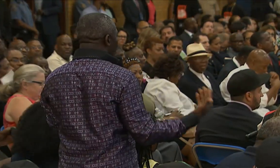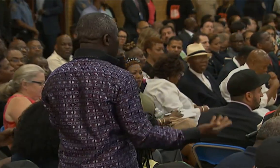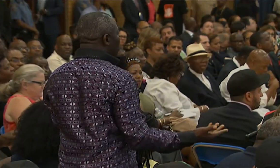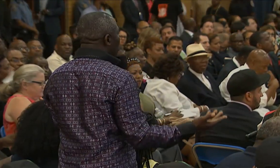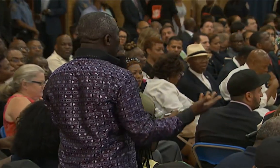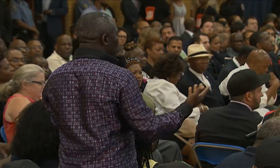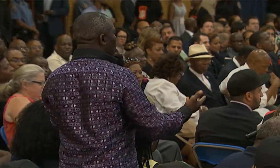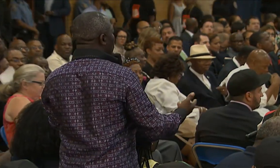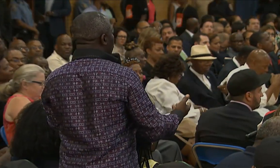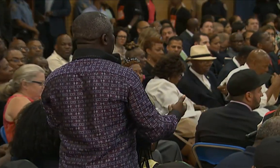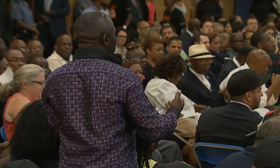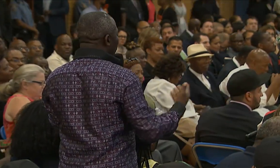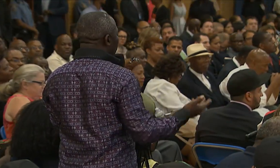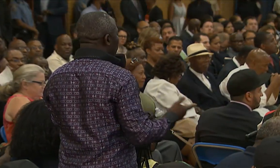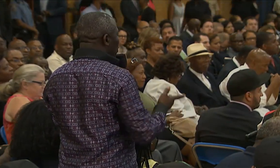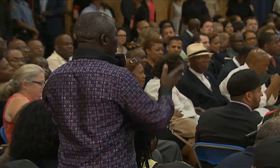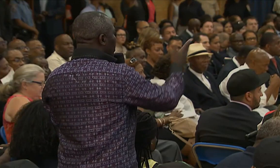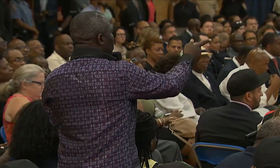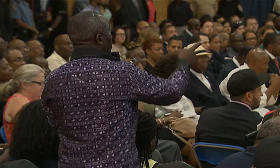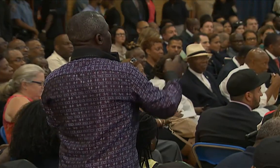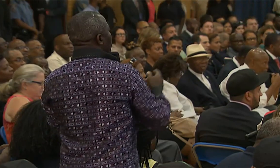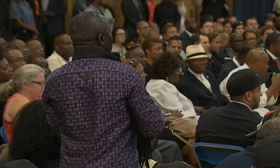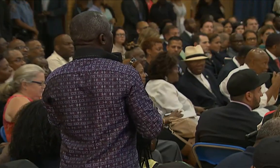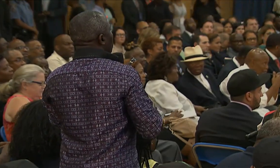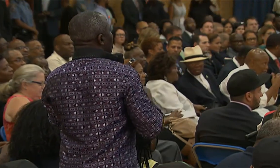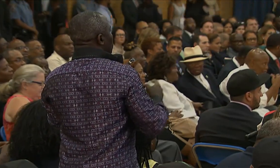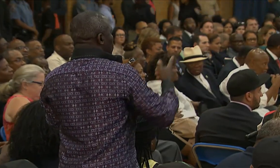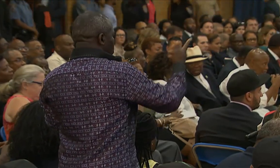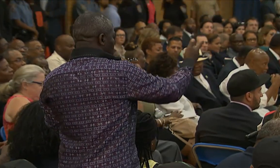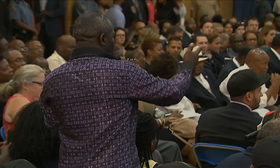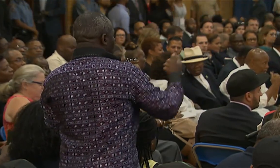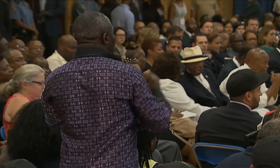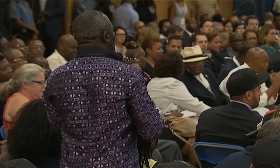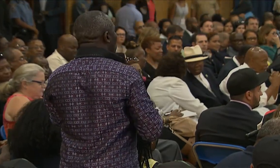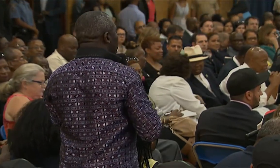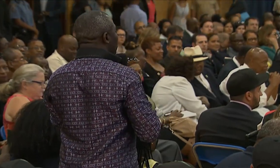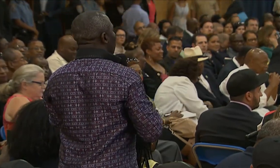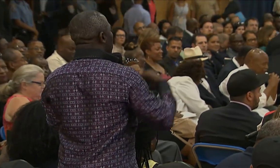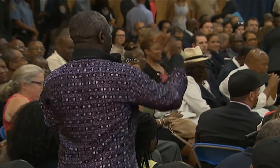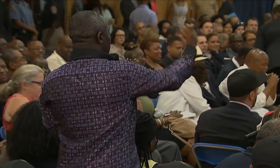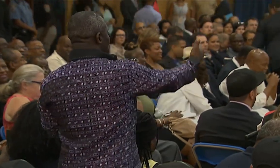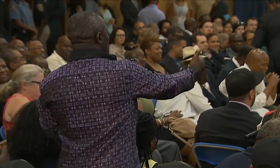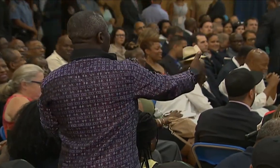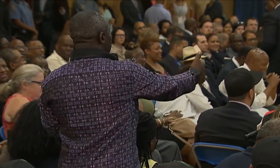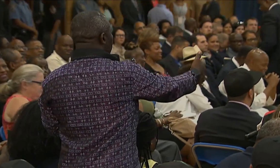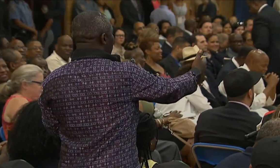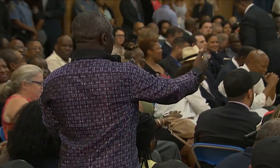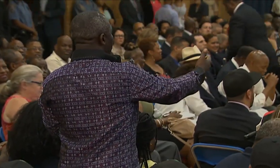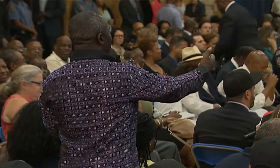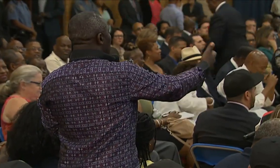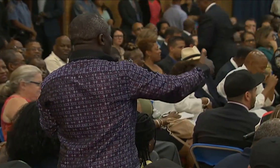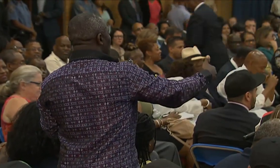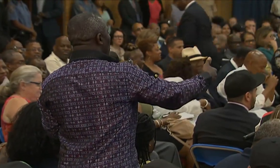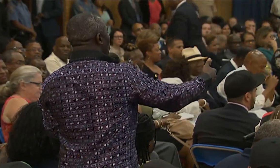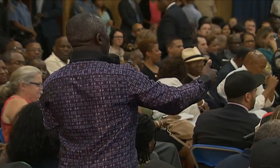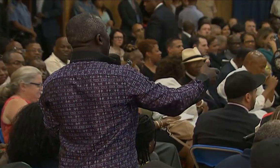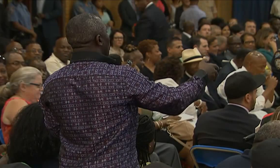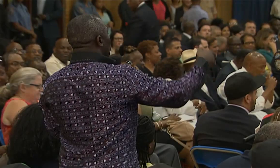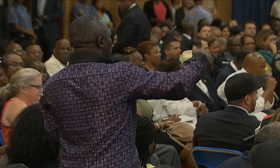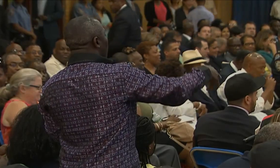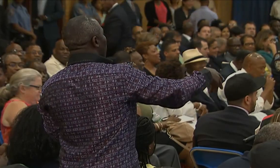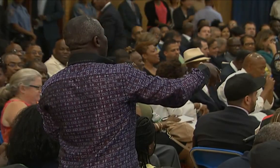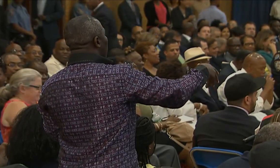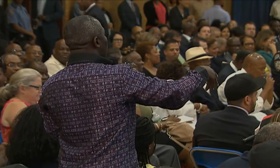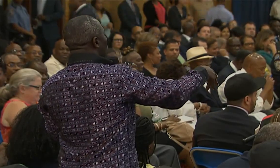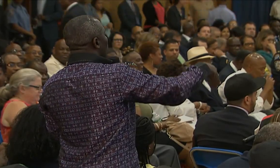by providing them with jobs and Pastor give them Terry, opportunity. you got to get to the question, brother. So the question I'm asking you, Mr. Mayor, here we are,